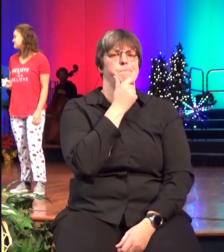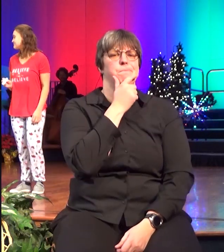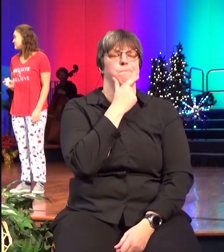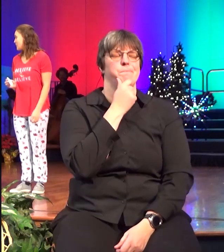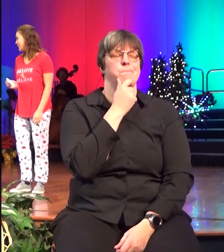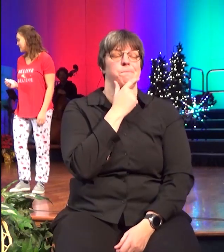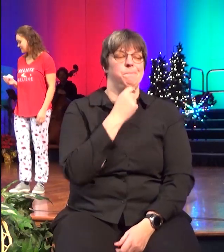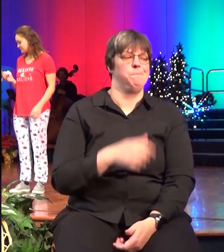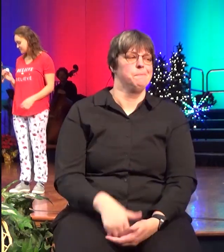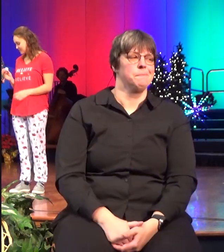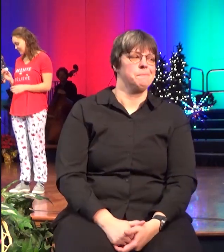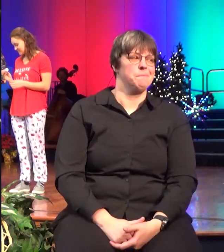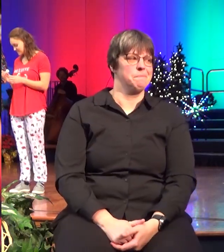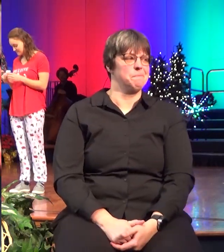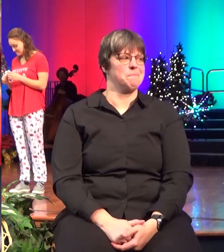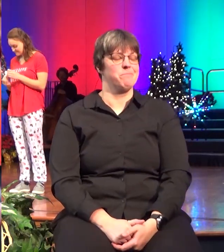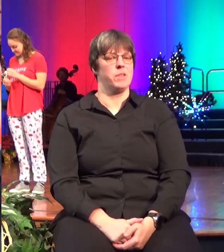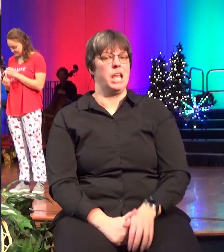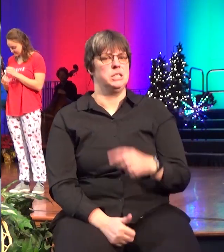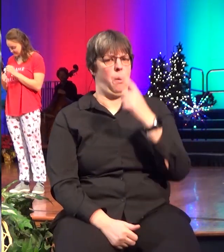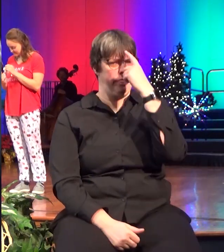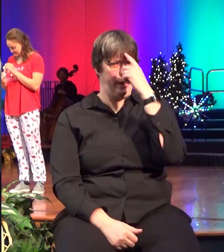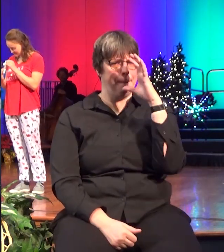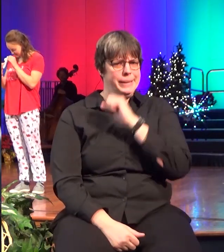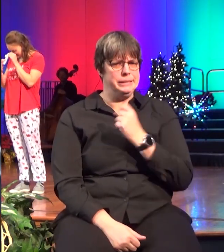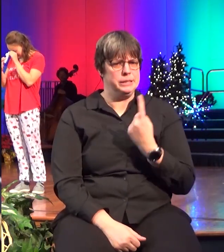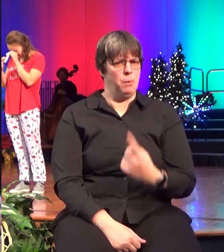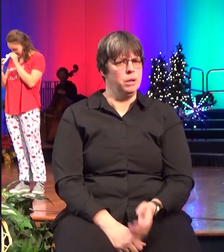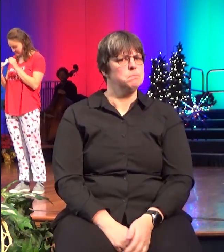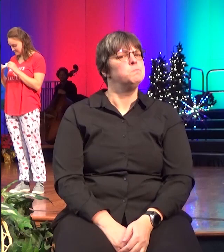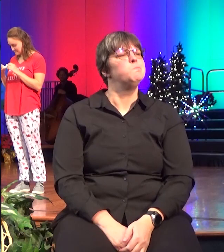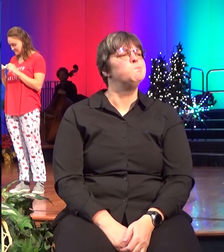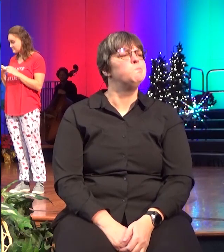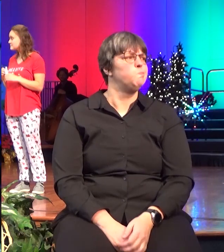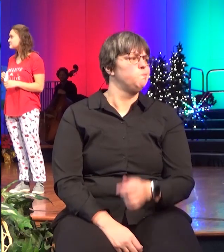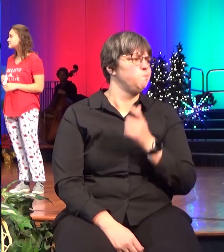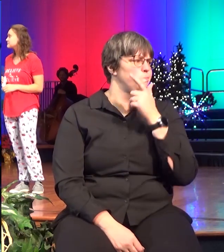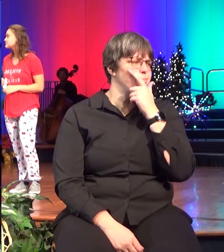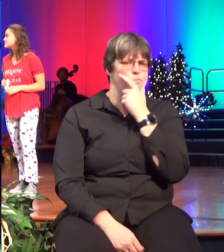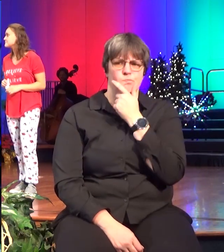Now, I think we're missing someone.